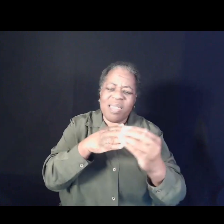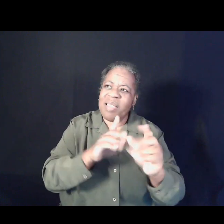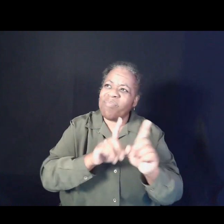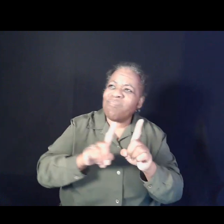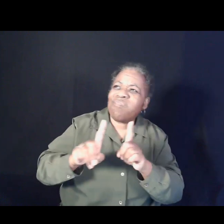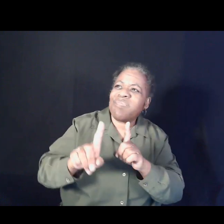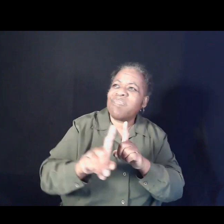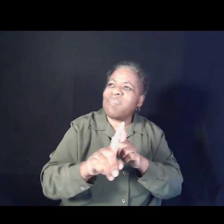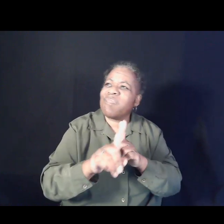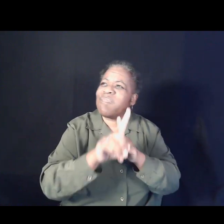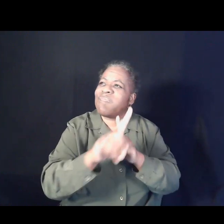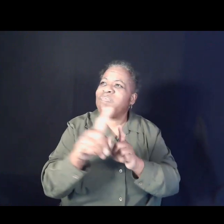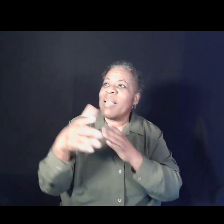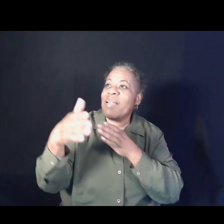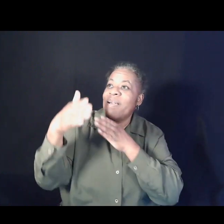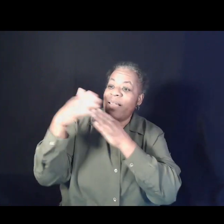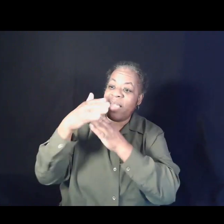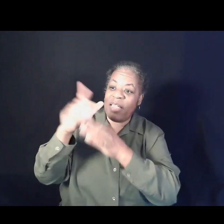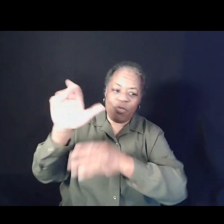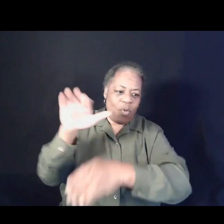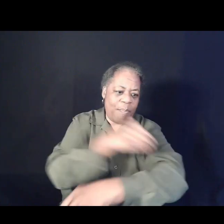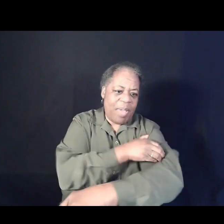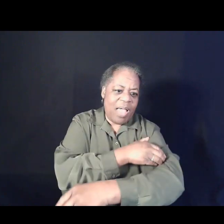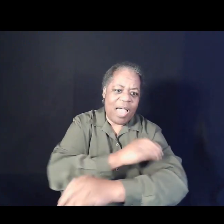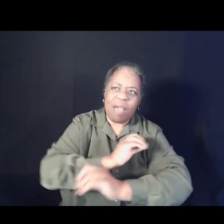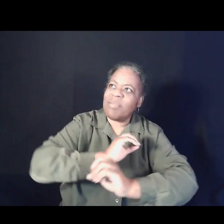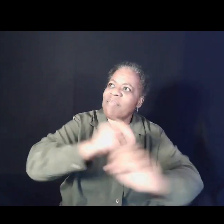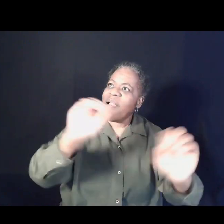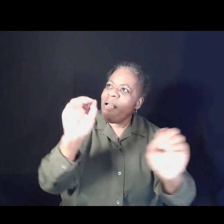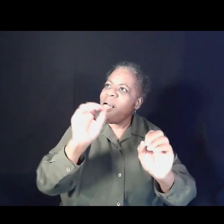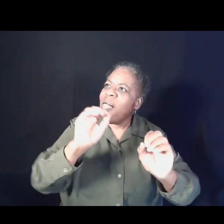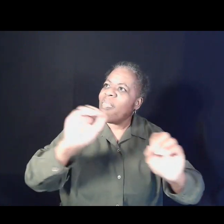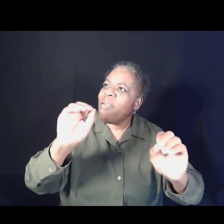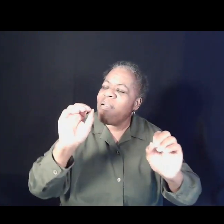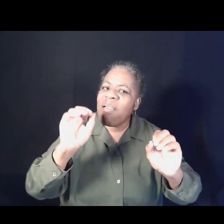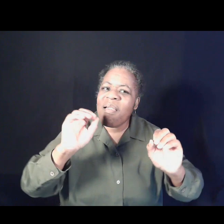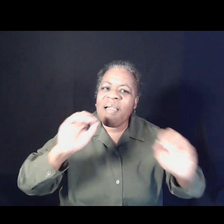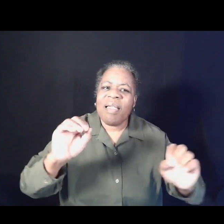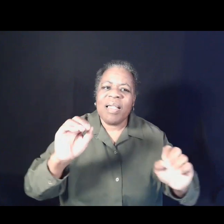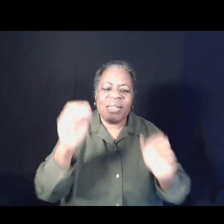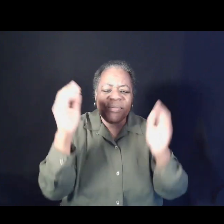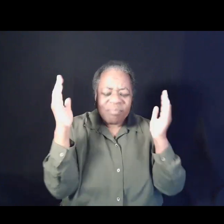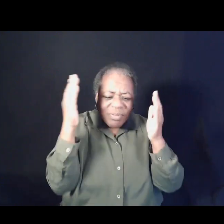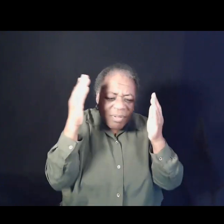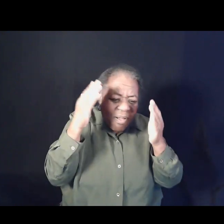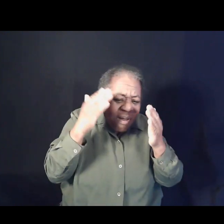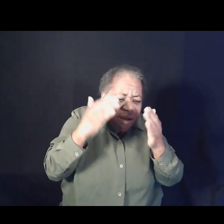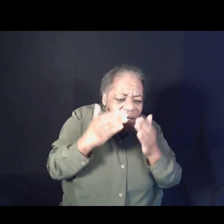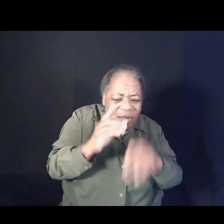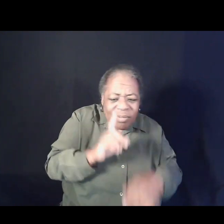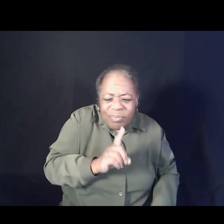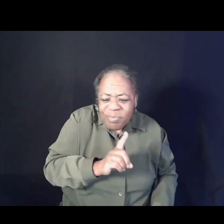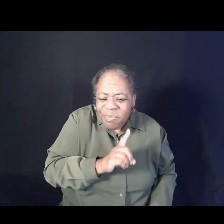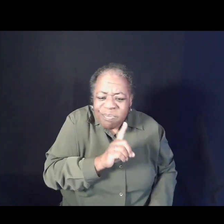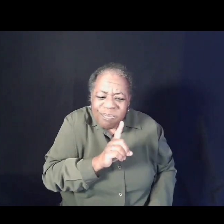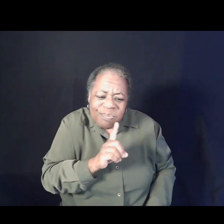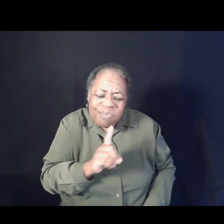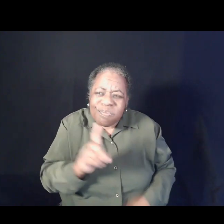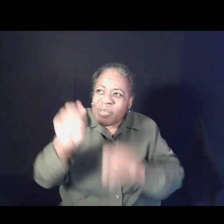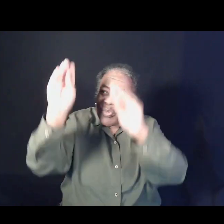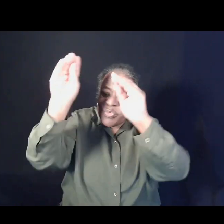stand against the power of our God. You shine in the shadow.